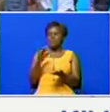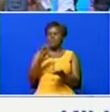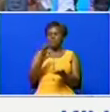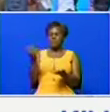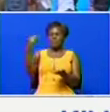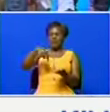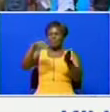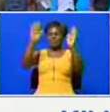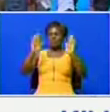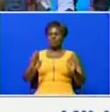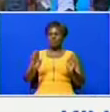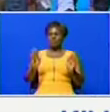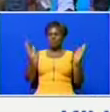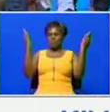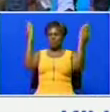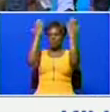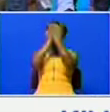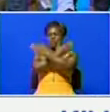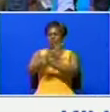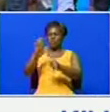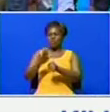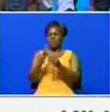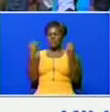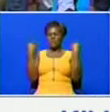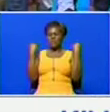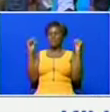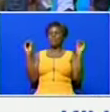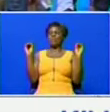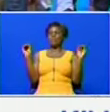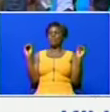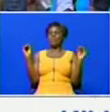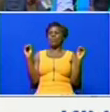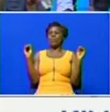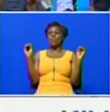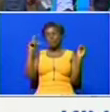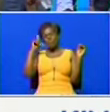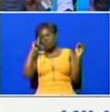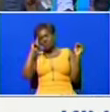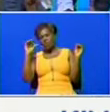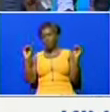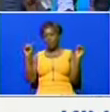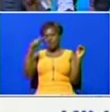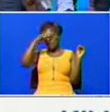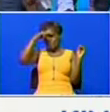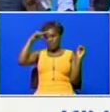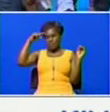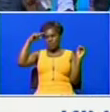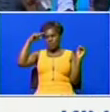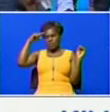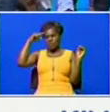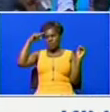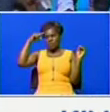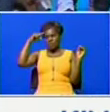Kisumu and the whole night I don't think we could sleep in our lodgings, because of